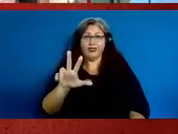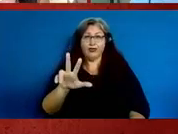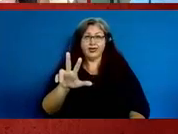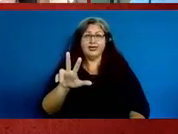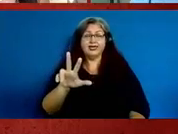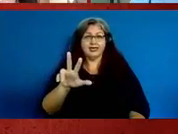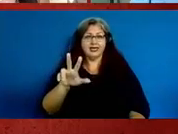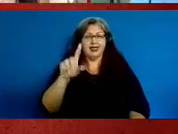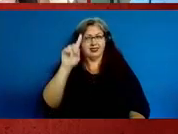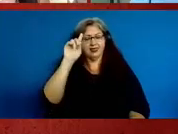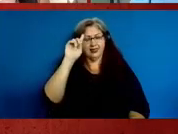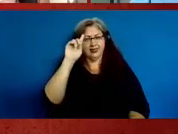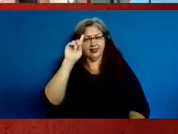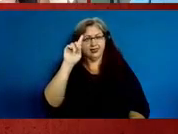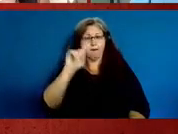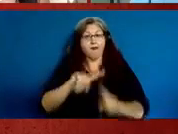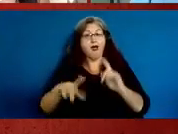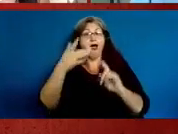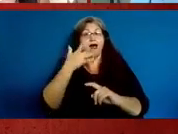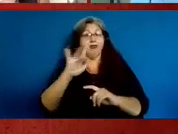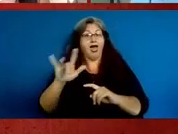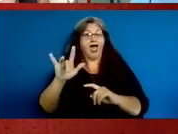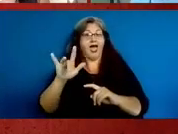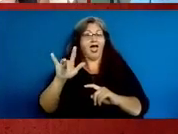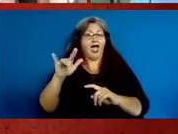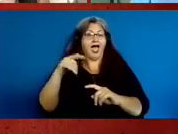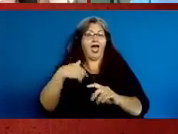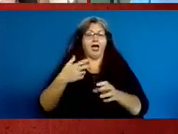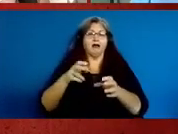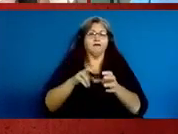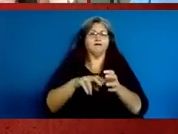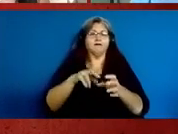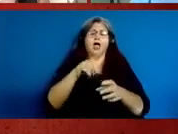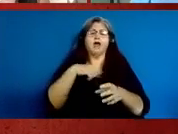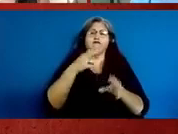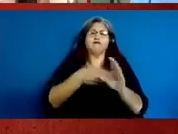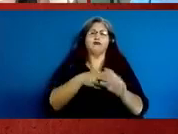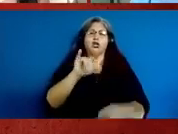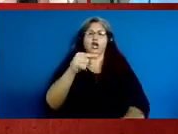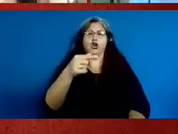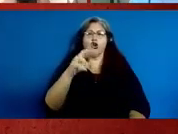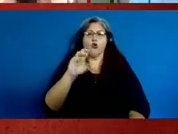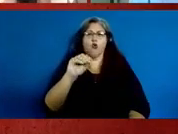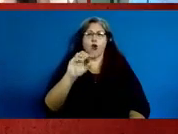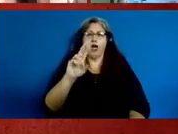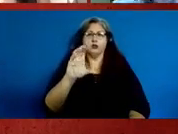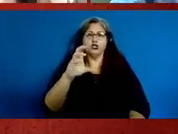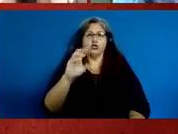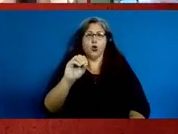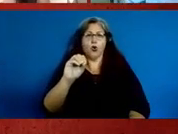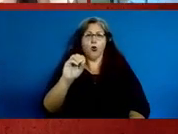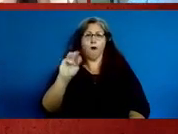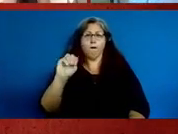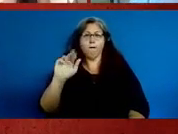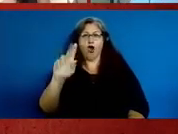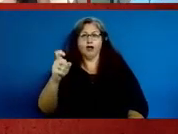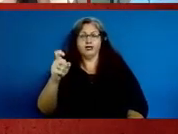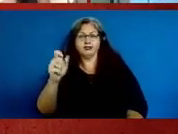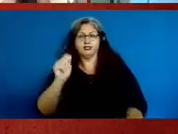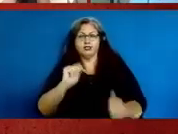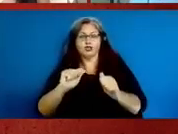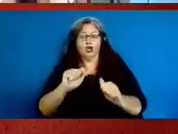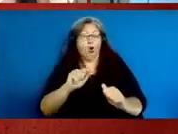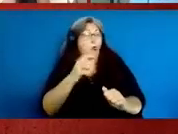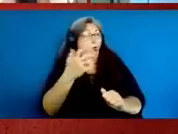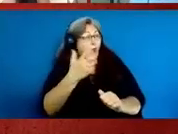I luckily got onto the Groucho Marx show and then got a. Oh my gosh! You're right. Wow,